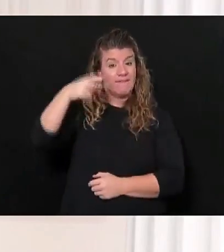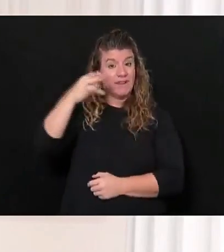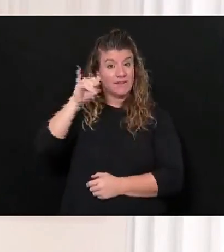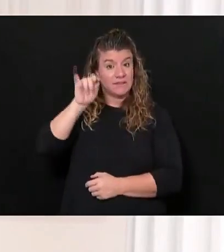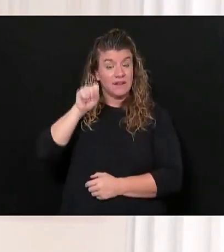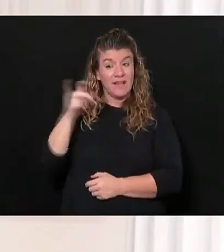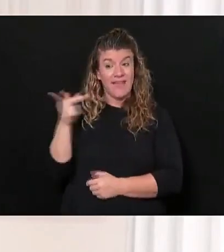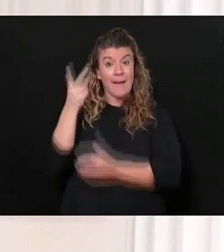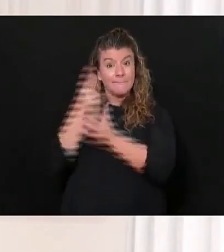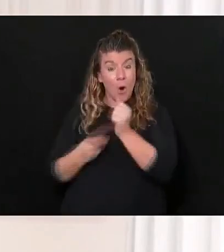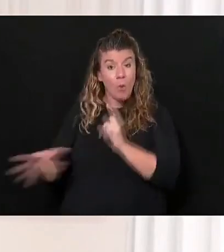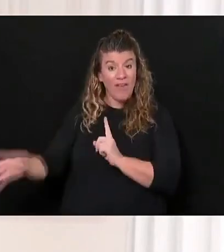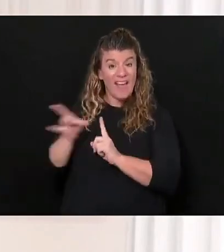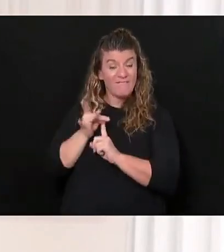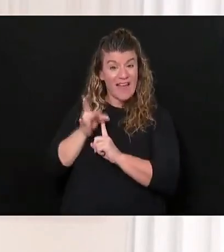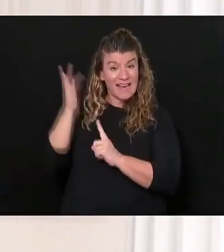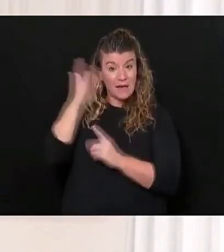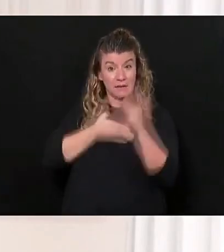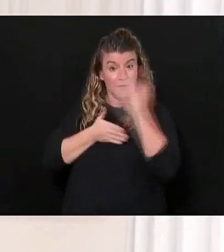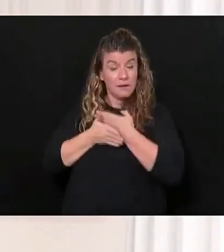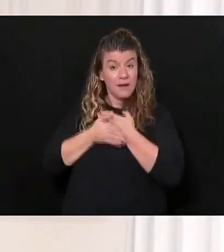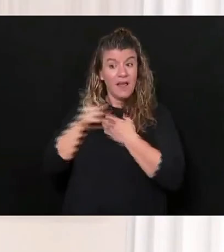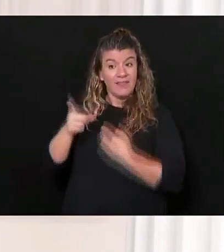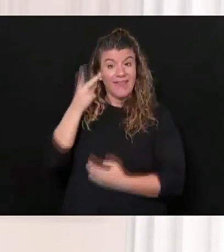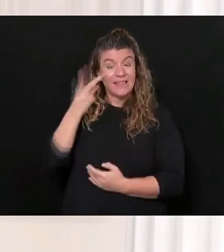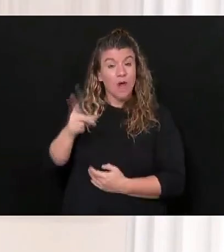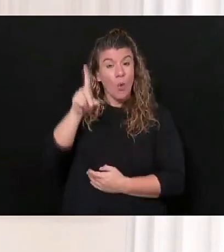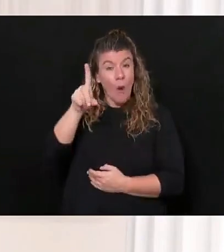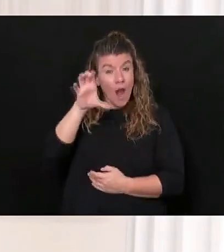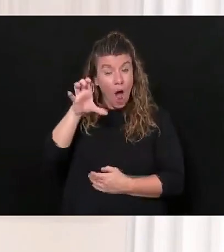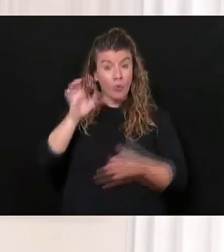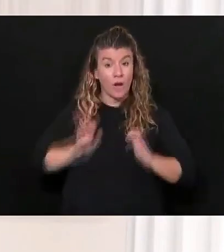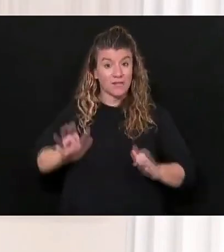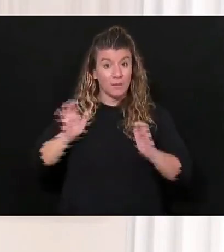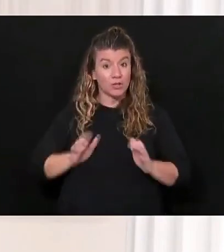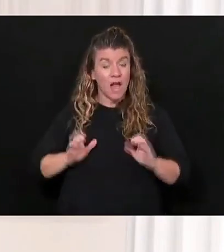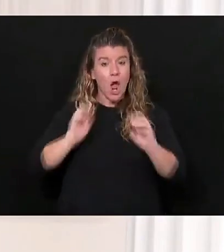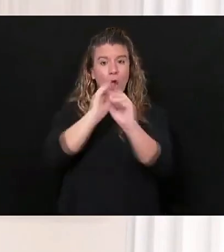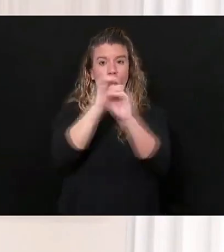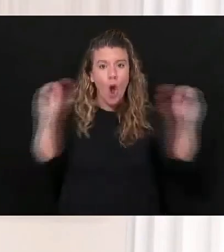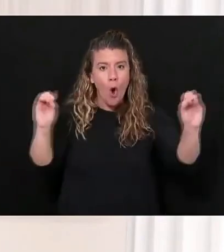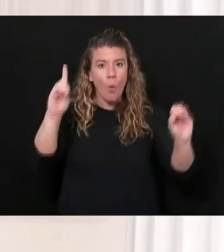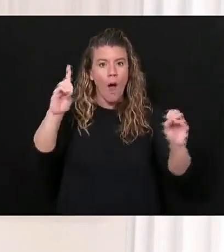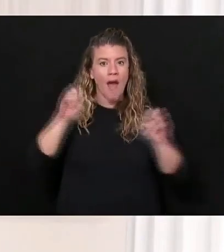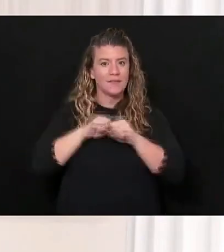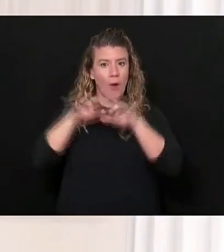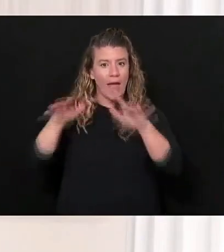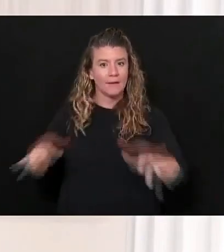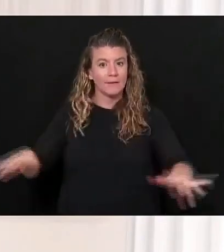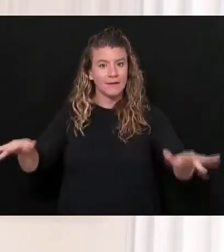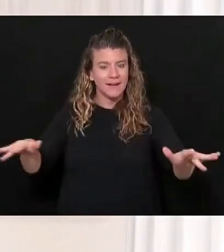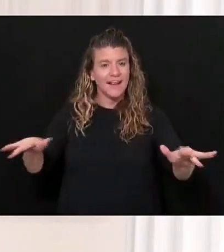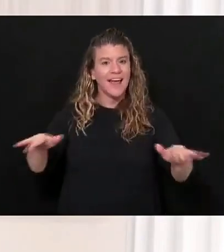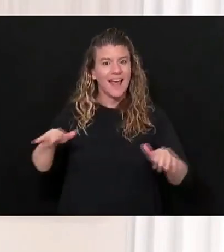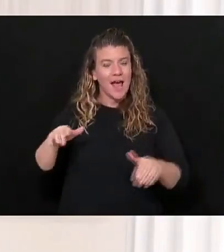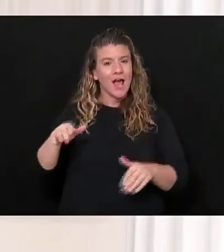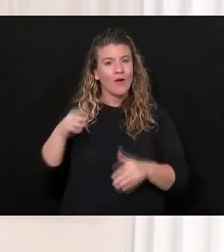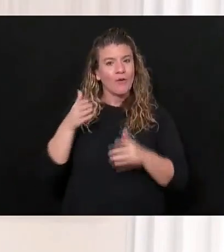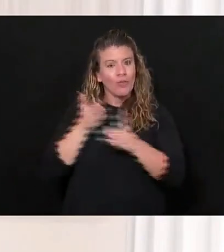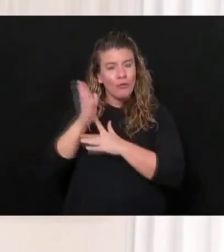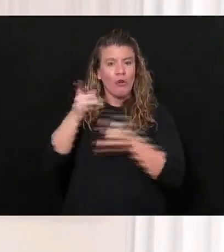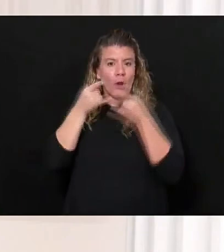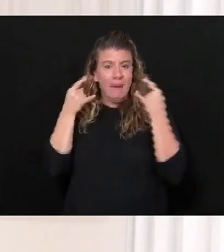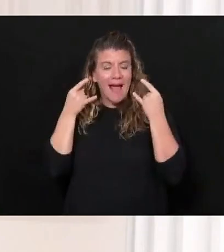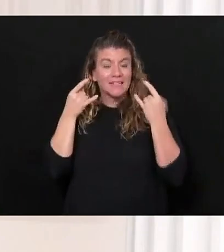and saw over 100 customers and nobody got infected from them. So I think that this is really updating what we already know, is